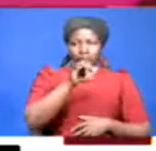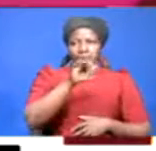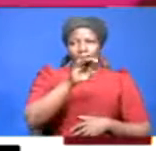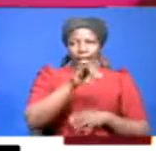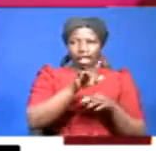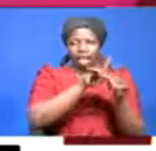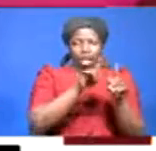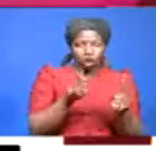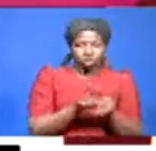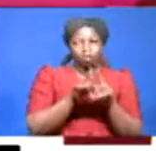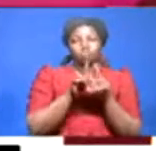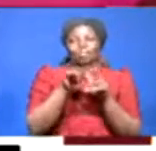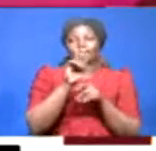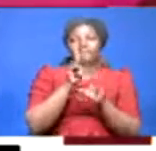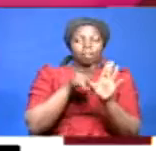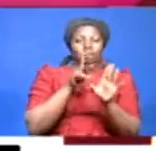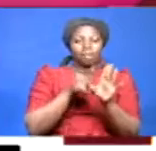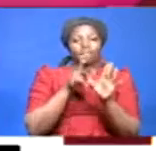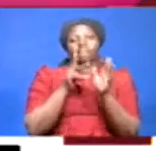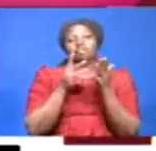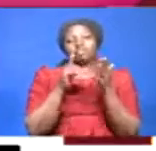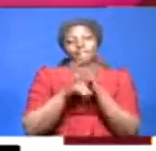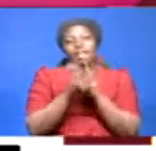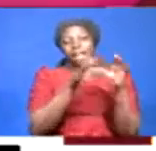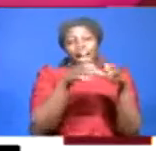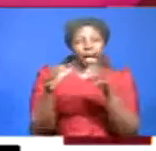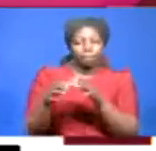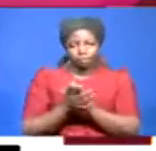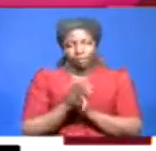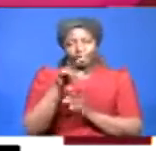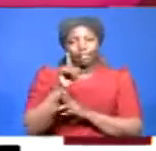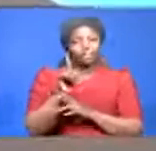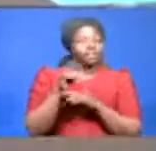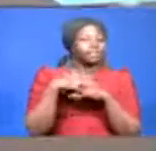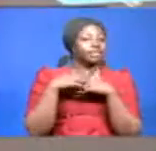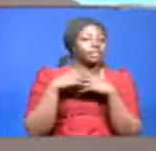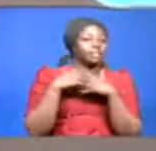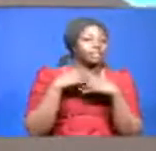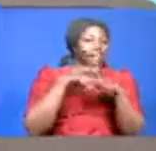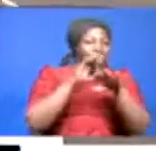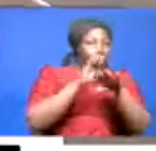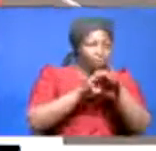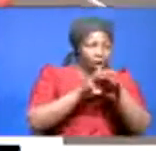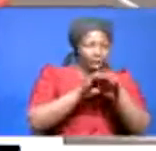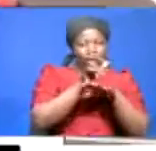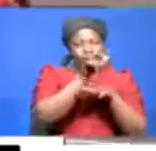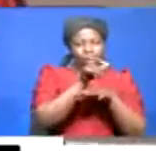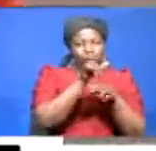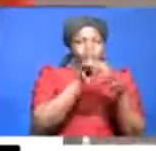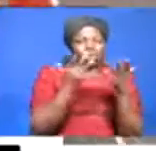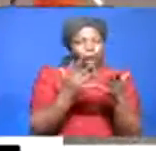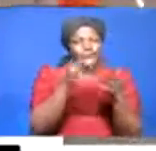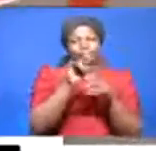bara Asia baina ya vilabu. Omondi alikuwa nguzo muhimu huku Trailblazers ikimaliza katika nafasi ya tatu